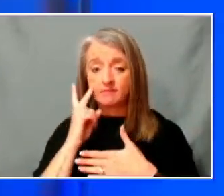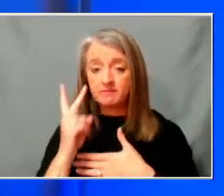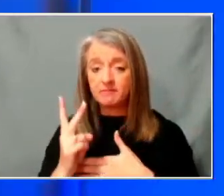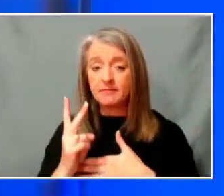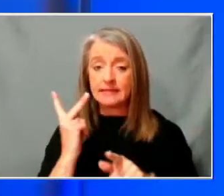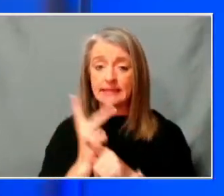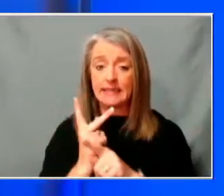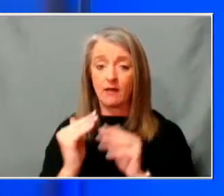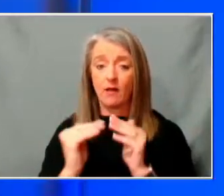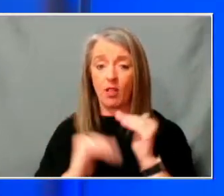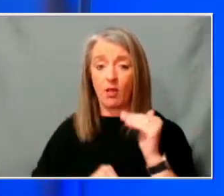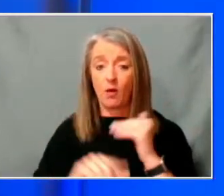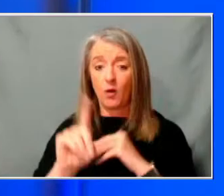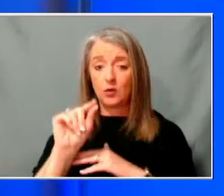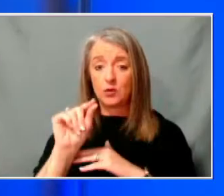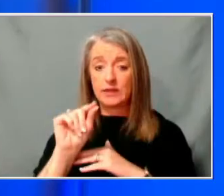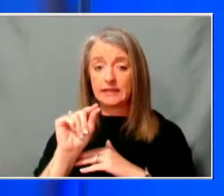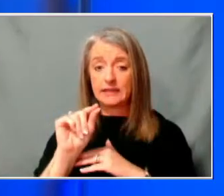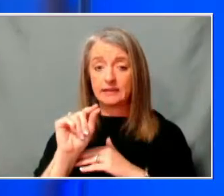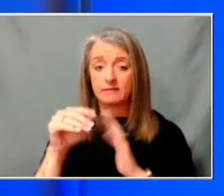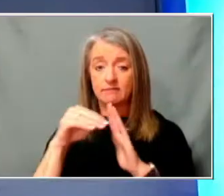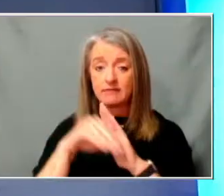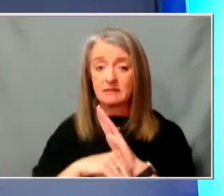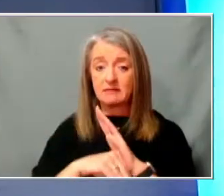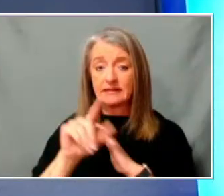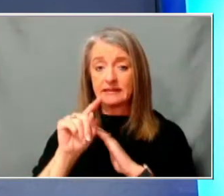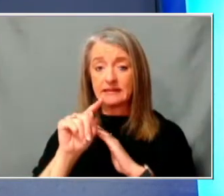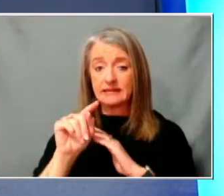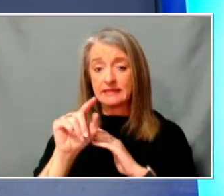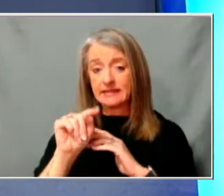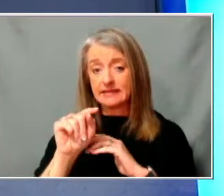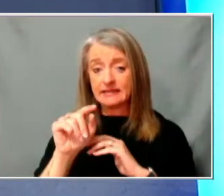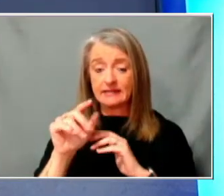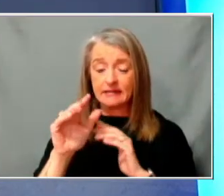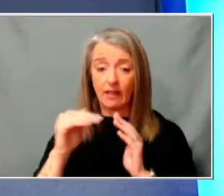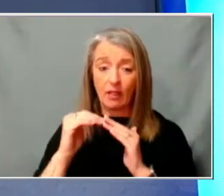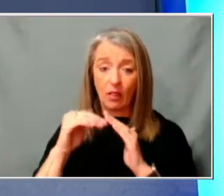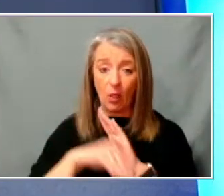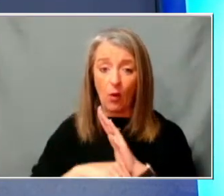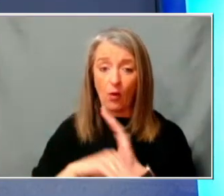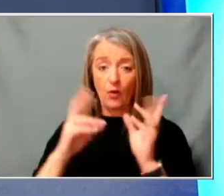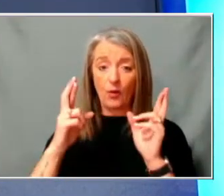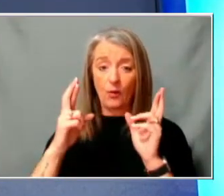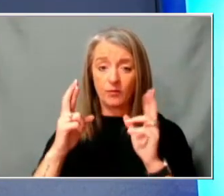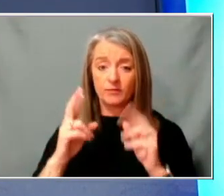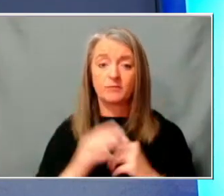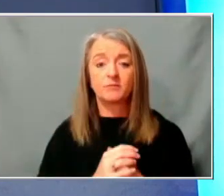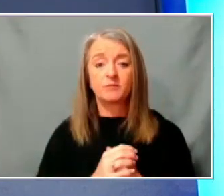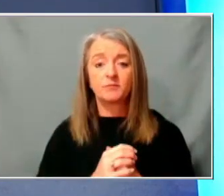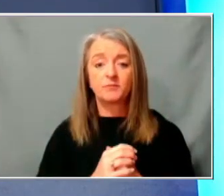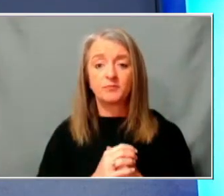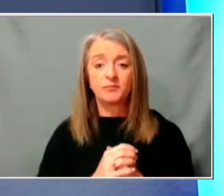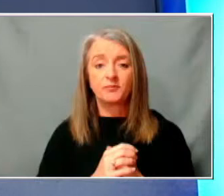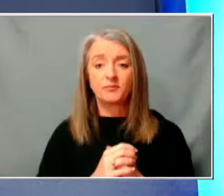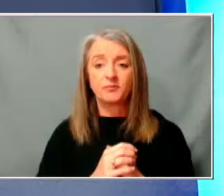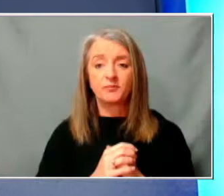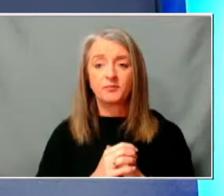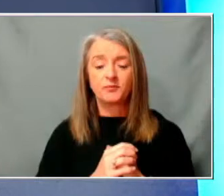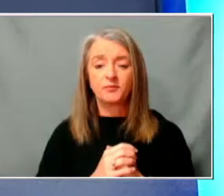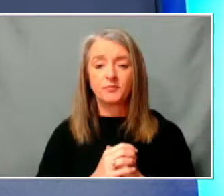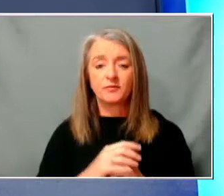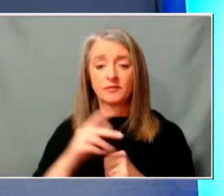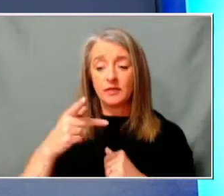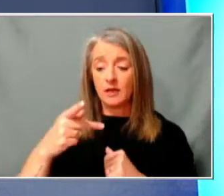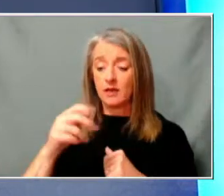those low 20s and even getting down into the teens. That would be nice as we head into the cold months. Mm-hmm. We want to get to our headlines because there's a podcast